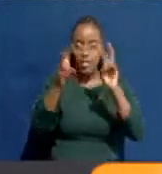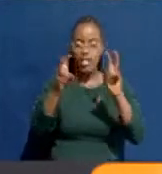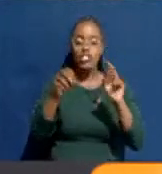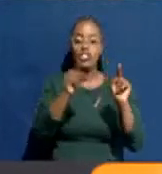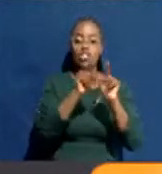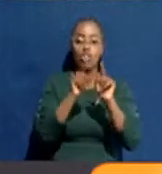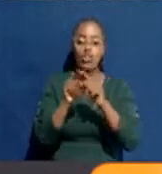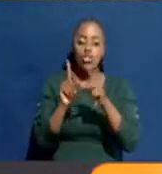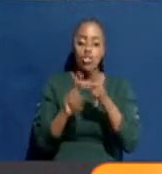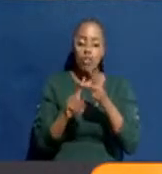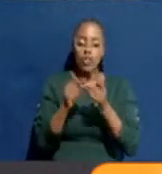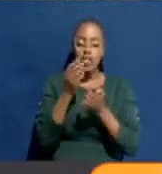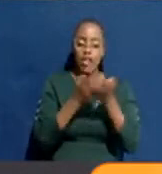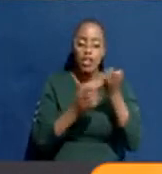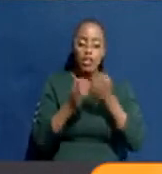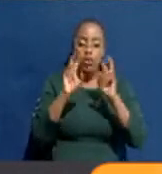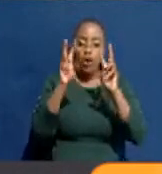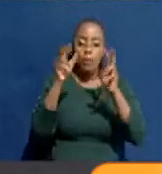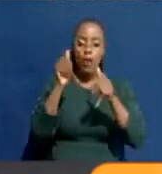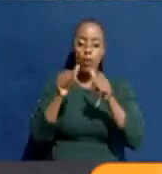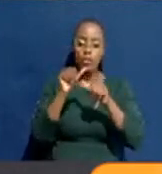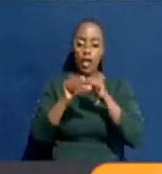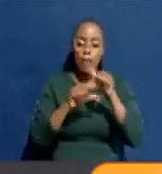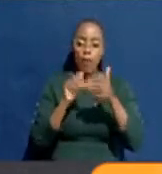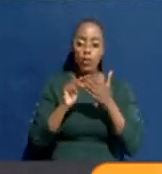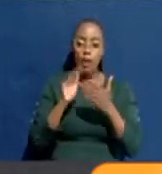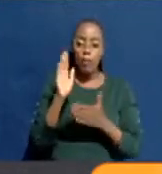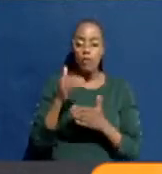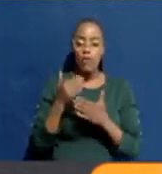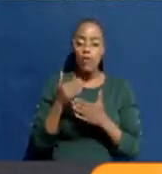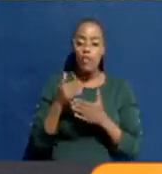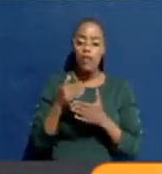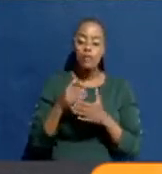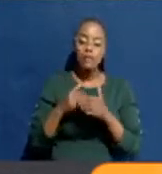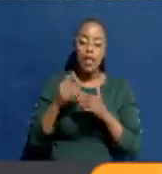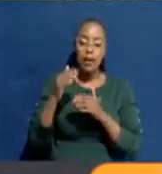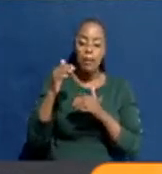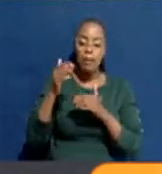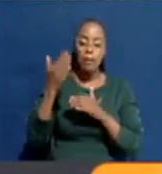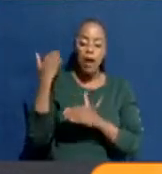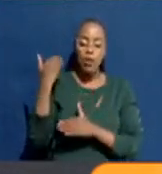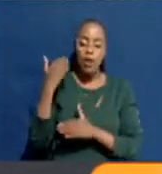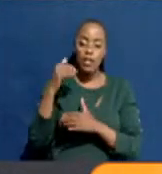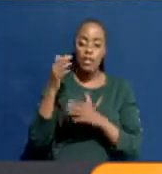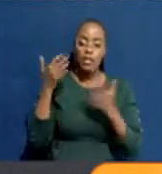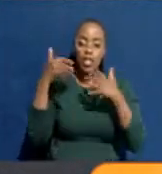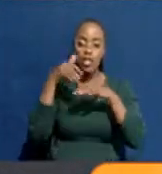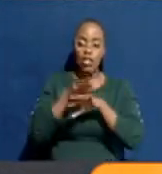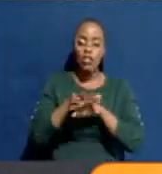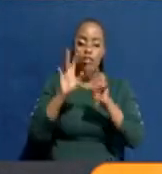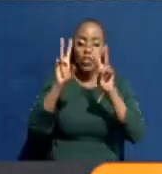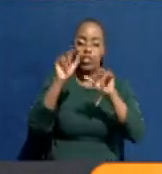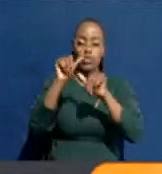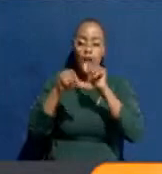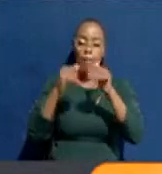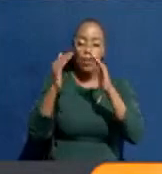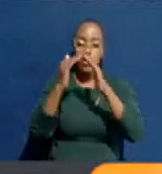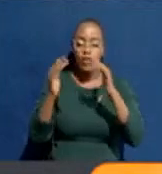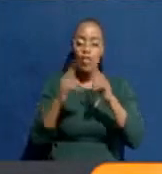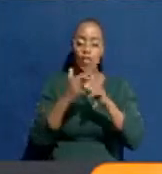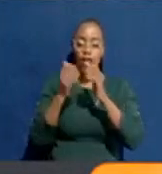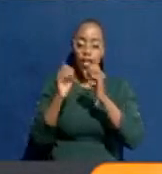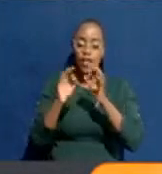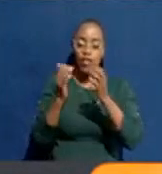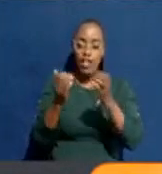also an economic issue about especially backward integration that is involved around housing. If then we need